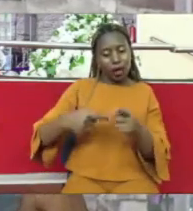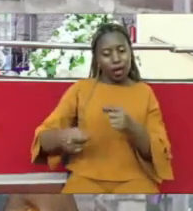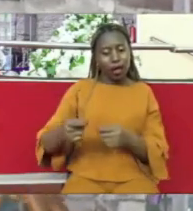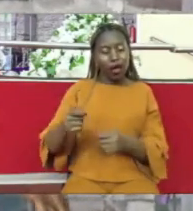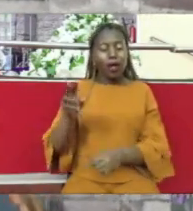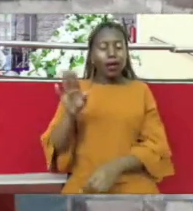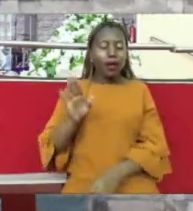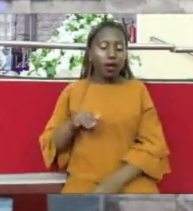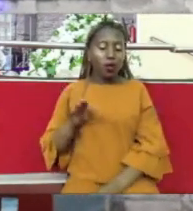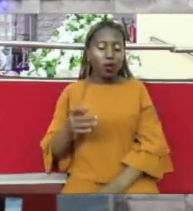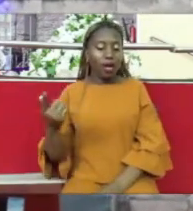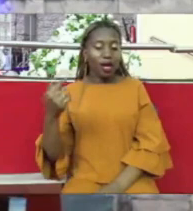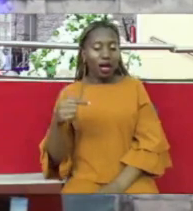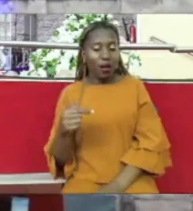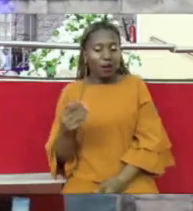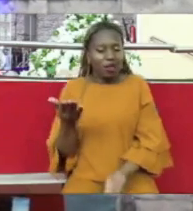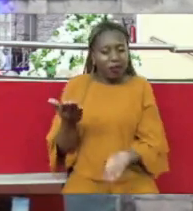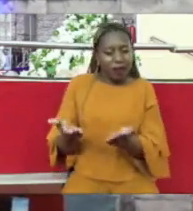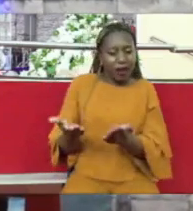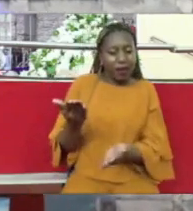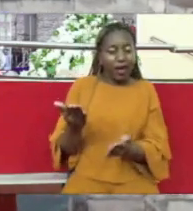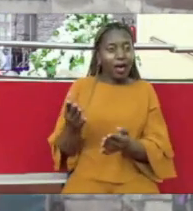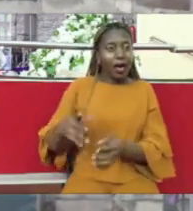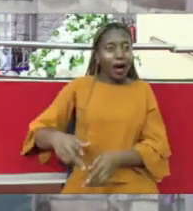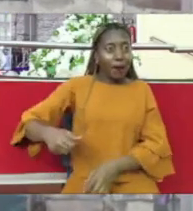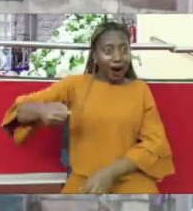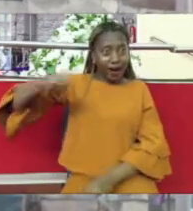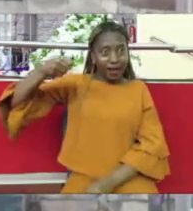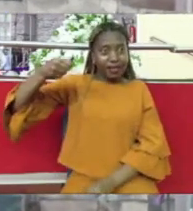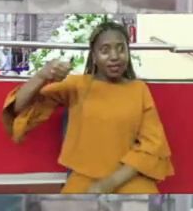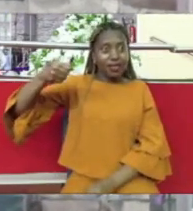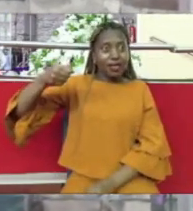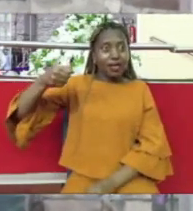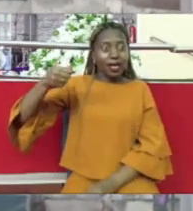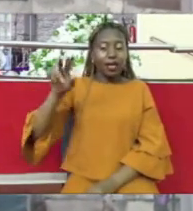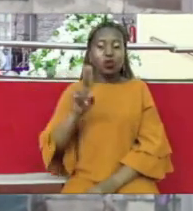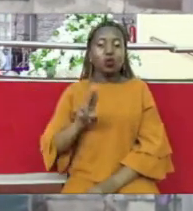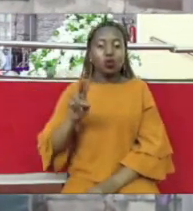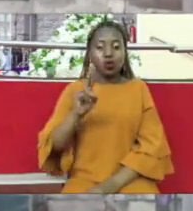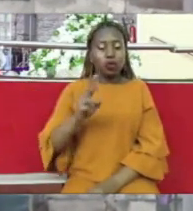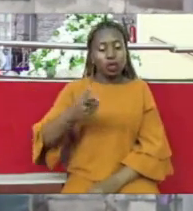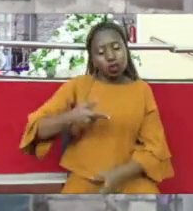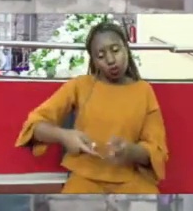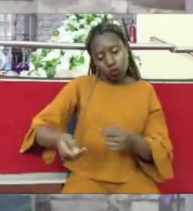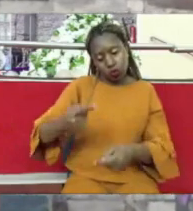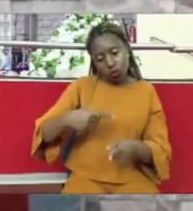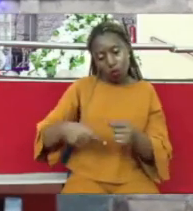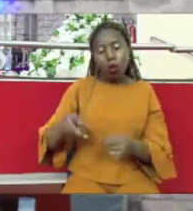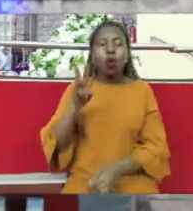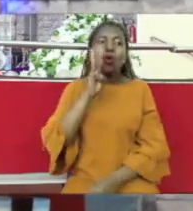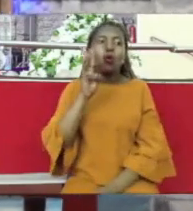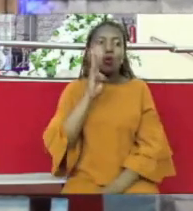let me call it maybe a bucket or a mutungi, whatever it was that they were drawing water with. She was coming to the well at